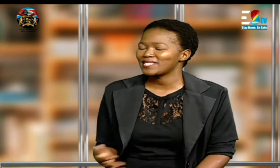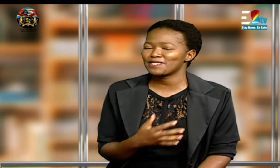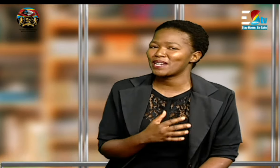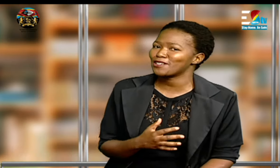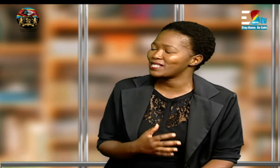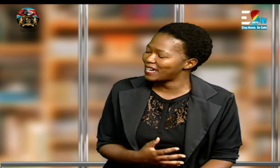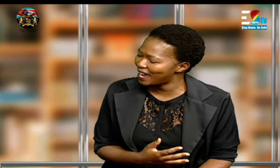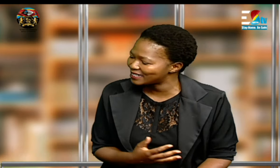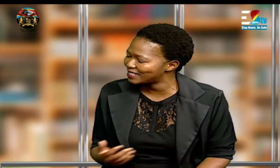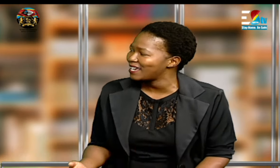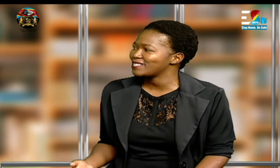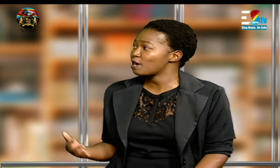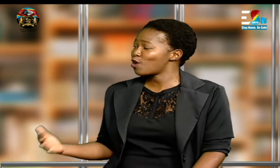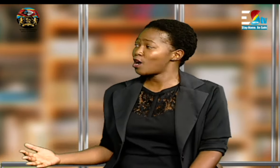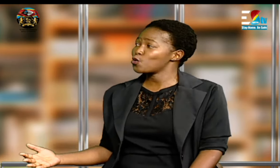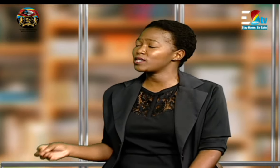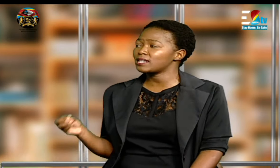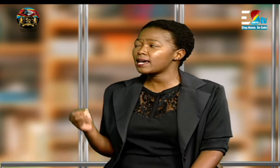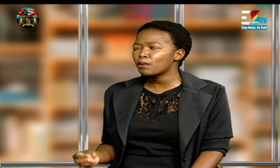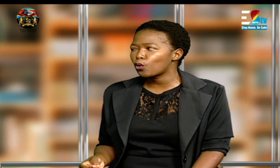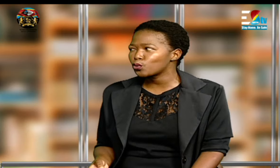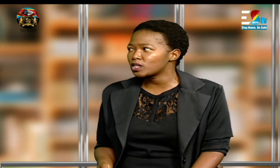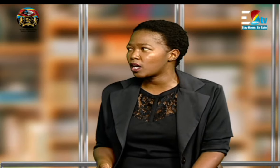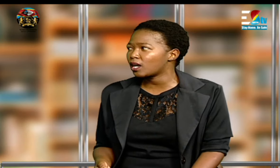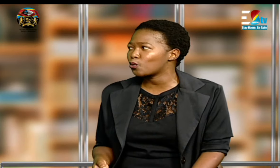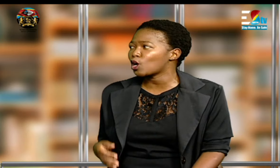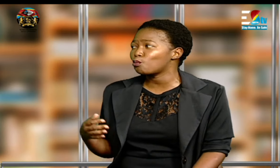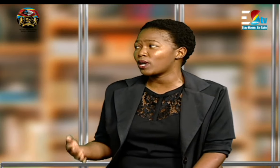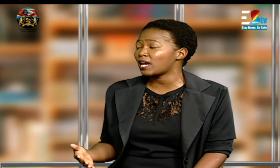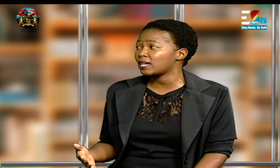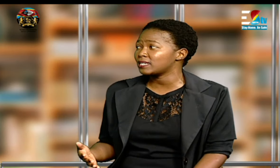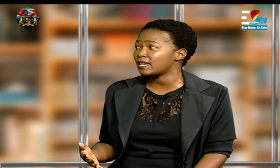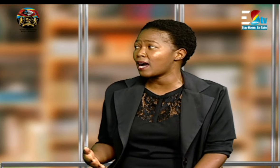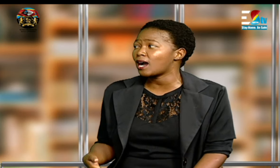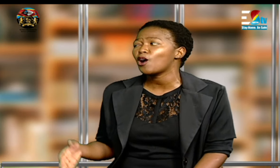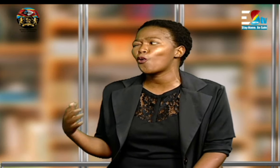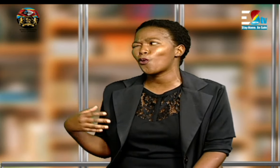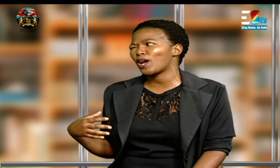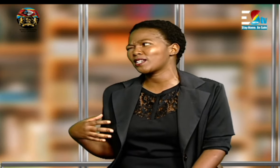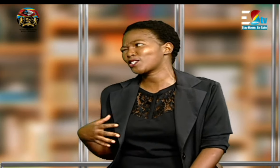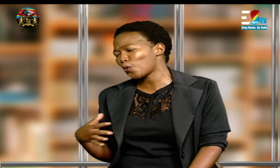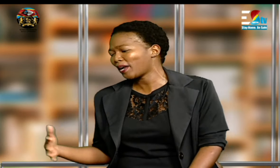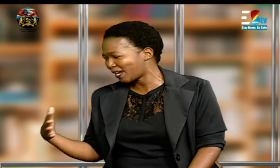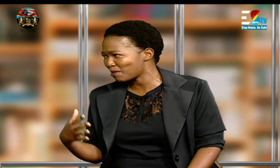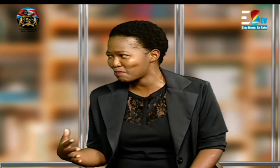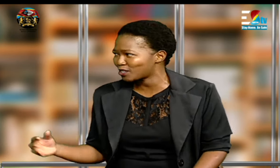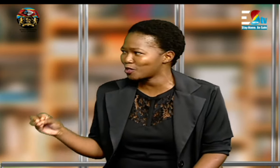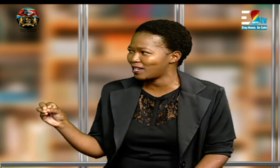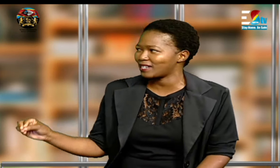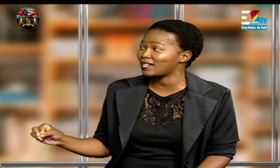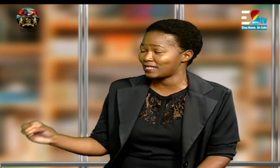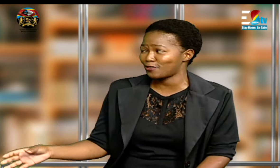ngishido sesiphelelwa isikhathi siyabonga kakhulu siyathemba ukuthi utawubuya nangalenye ilanga o sichubeke